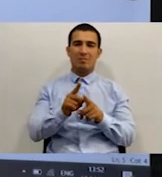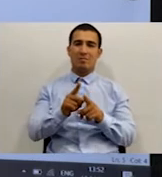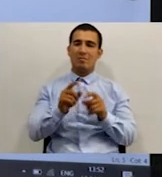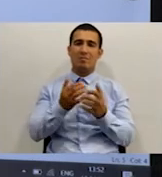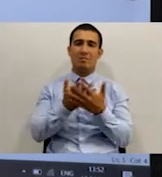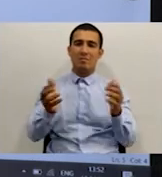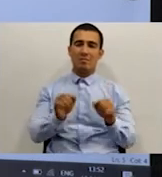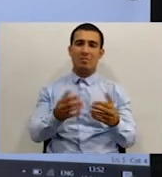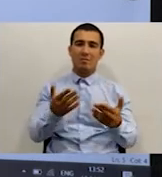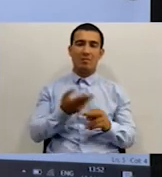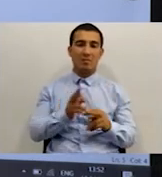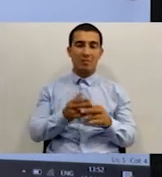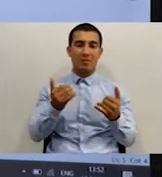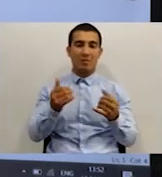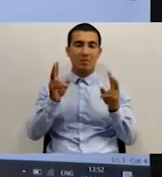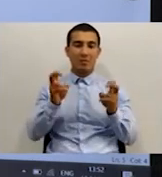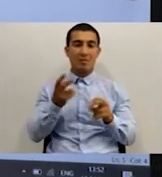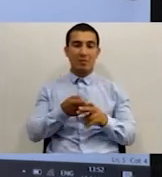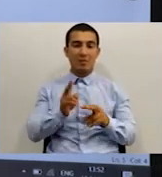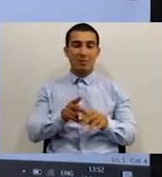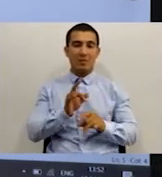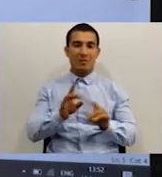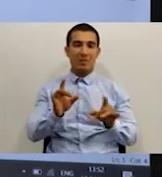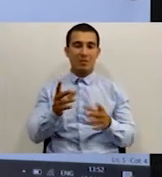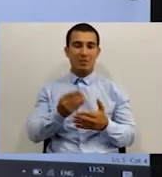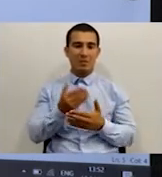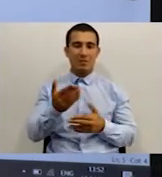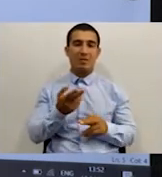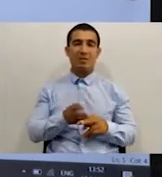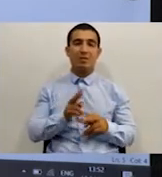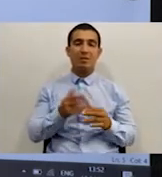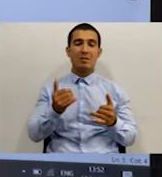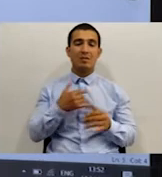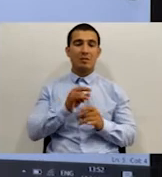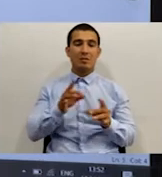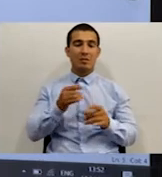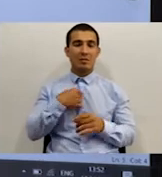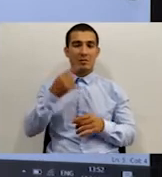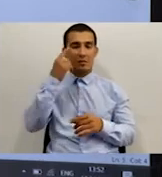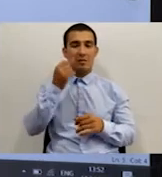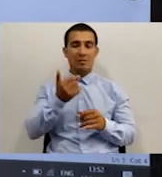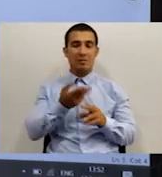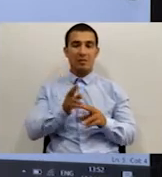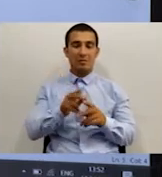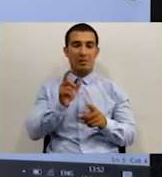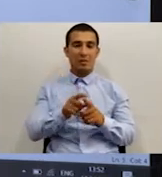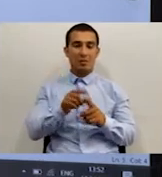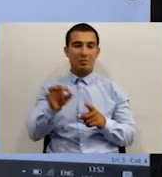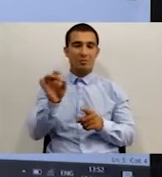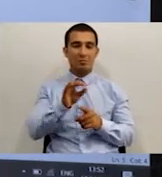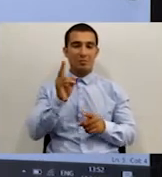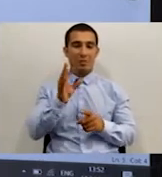chizishdan iborat. Demak, bugungi mashg'ulotimiz aynan shu vazifalarni bajaramiz. Hozir men mana bu yozgan